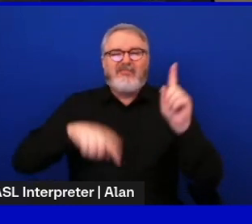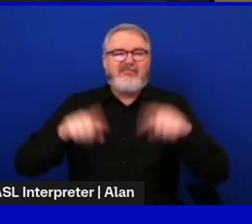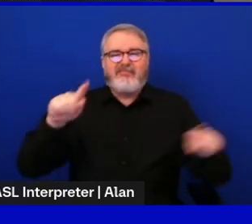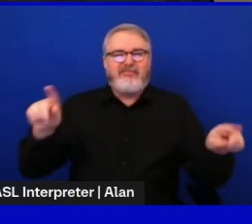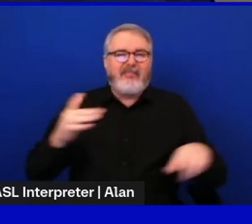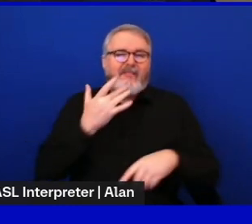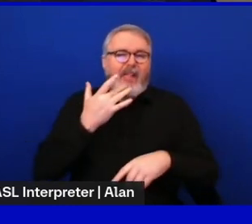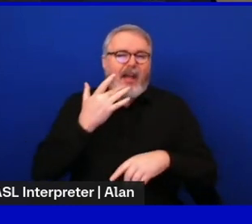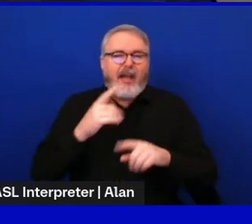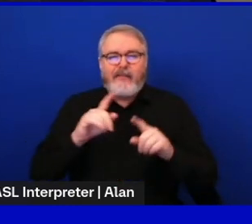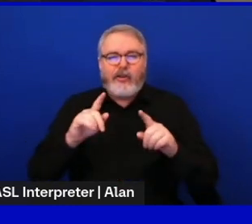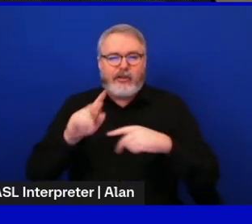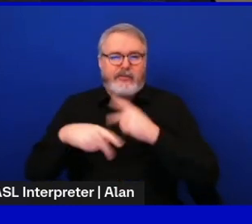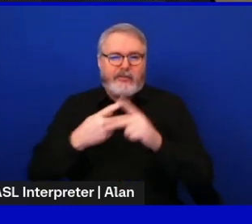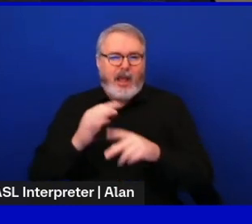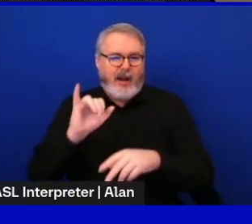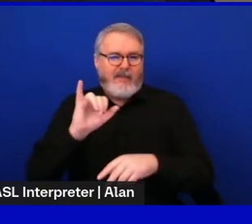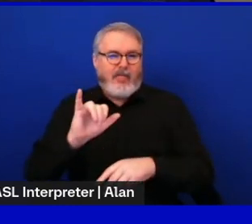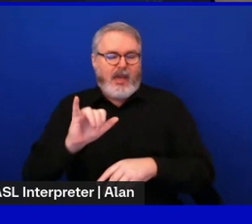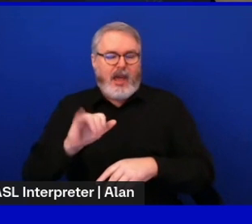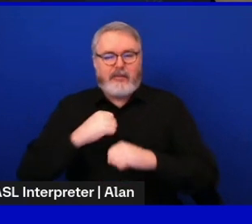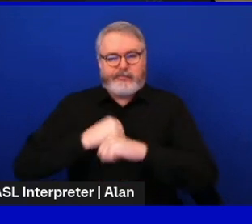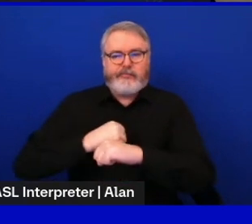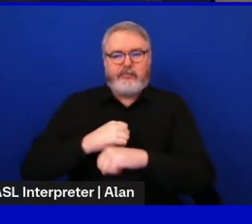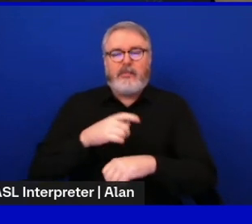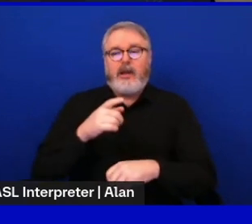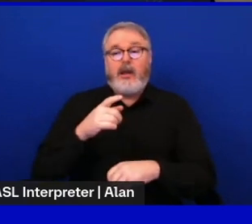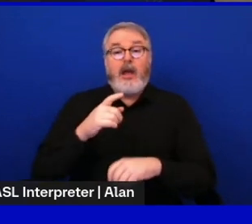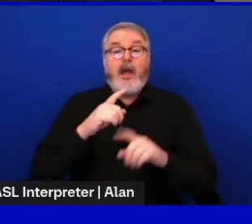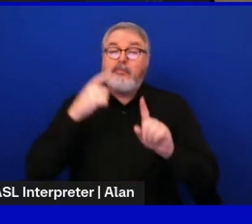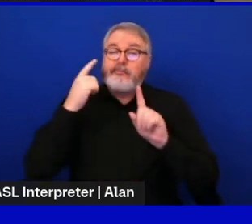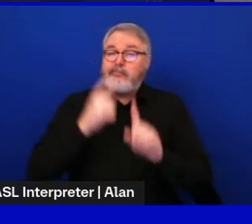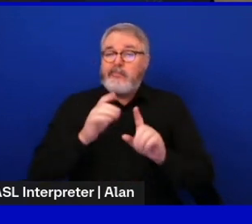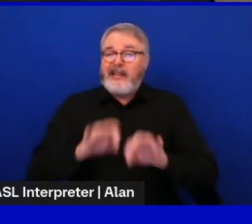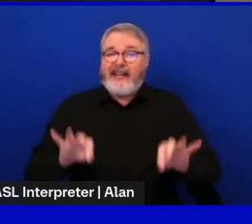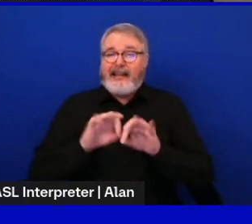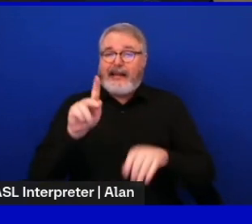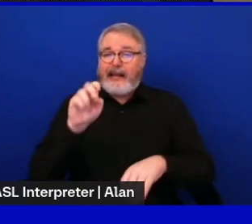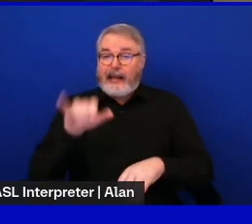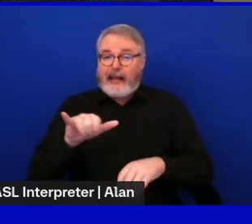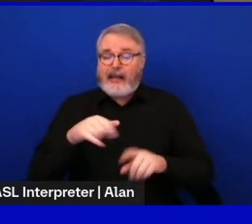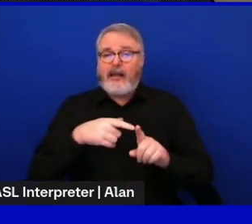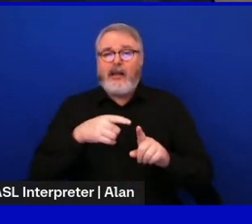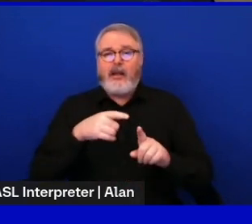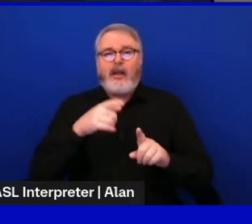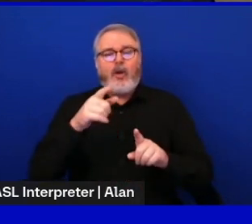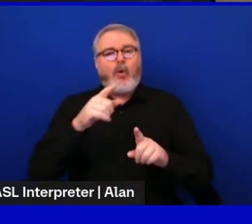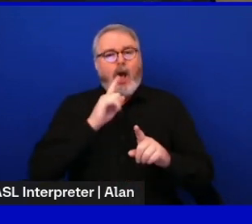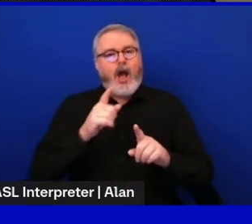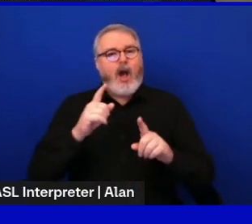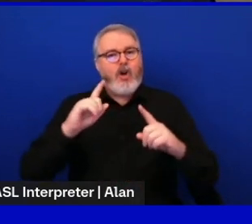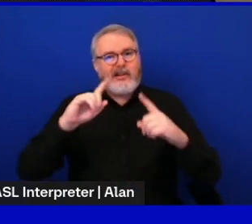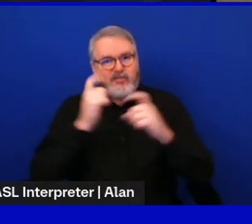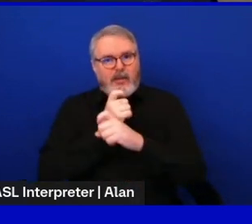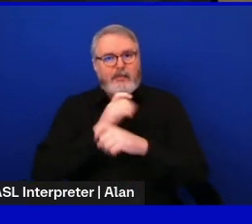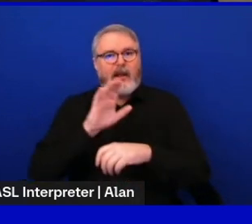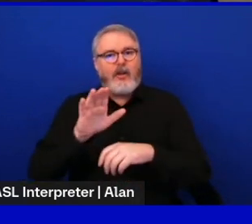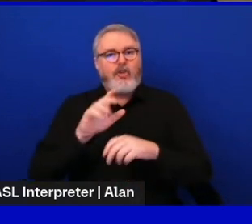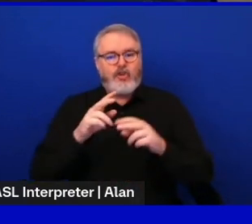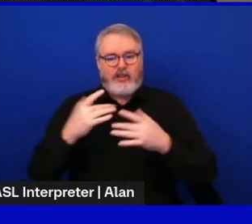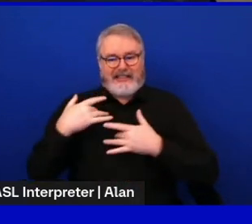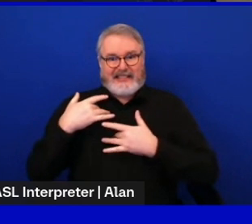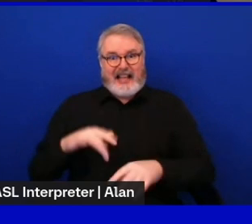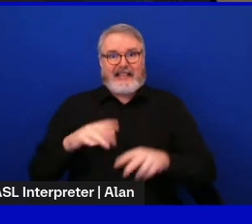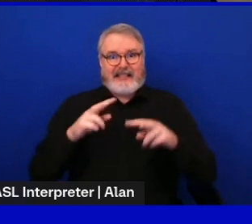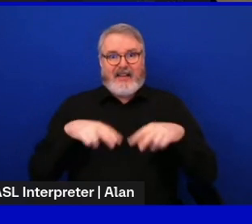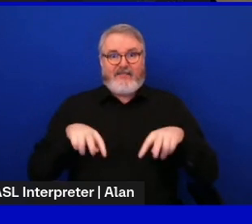of implementation of that. And the key is that you're kind of encrypting your sensitive values at rest and